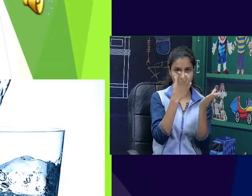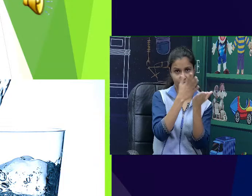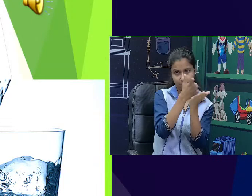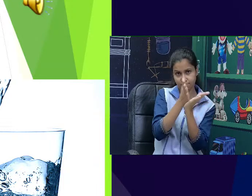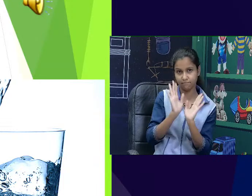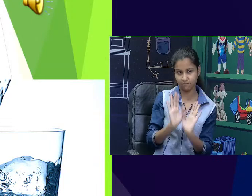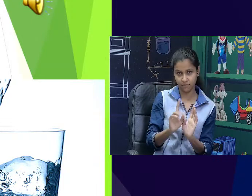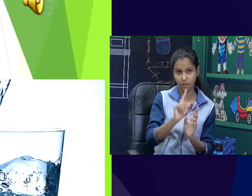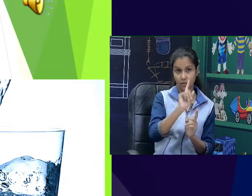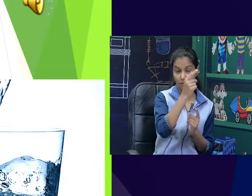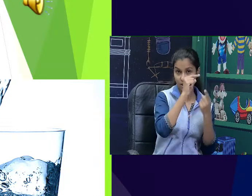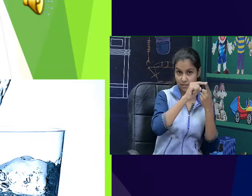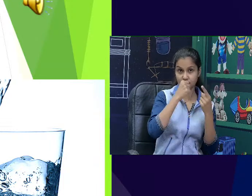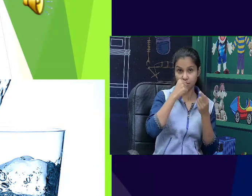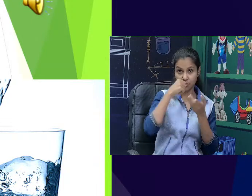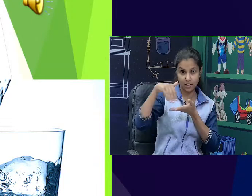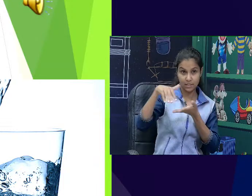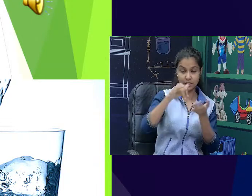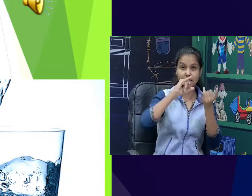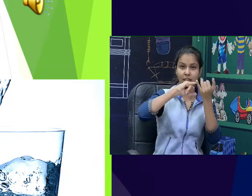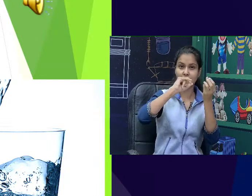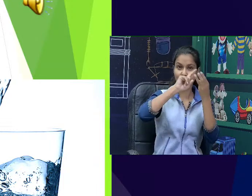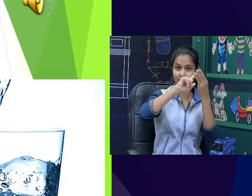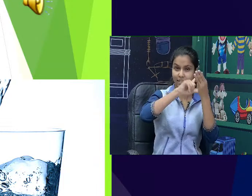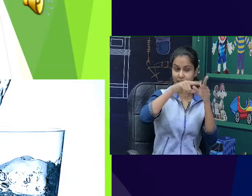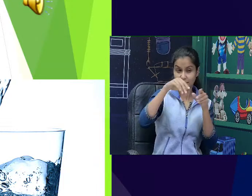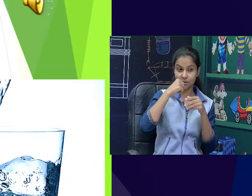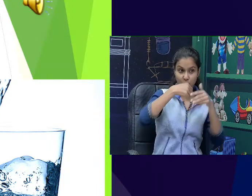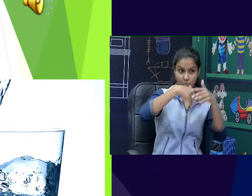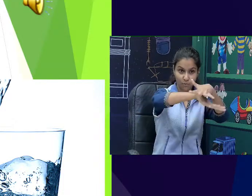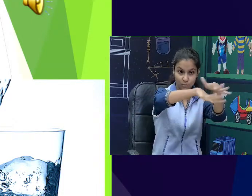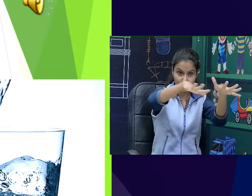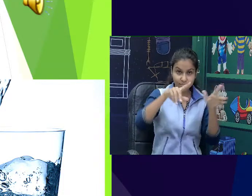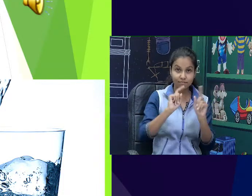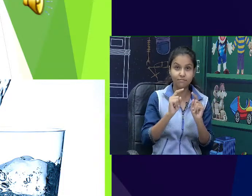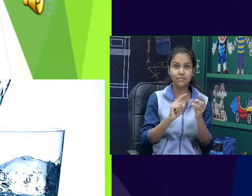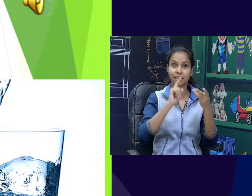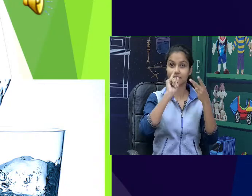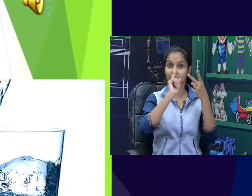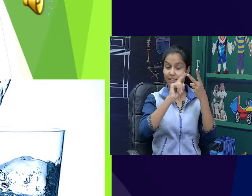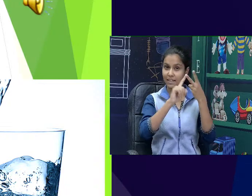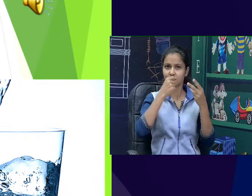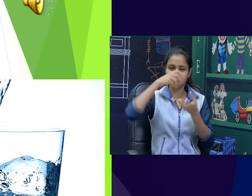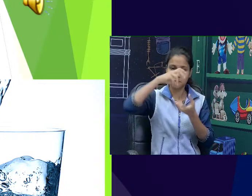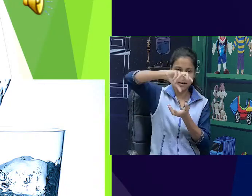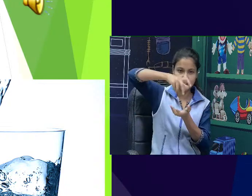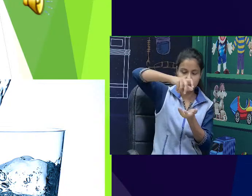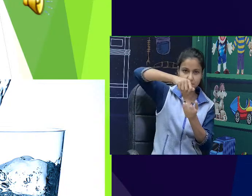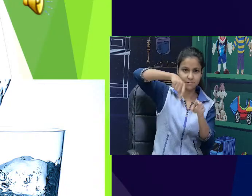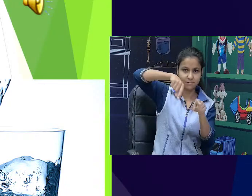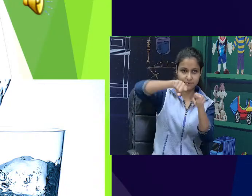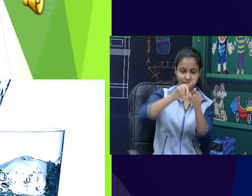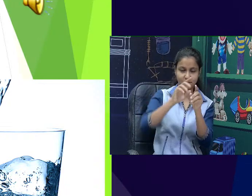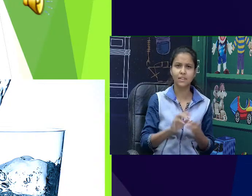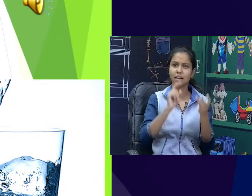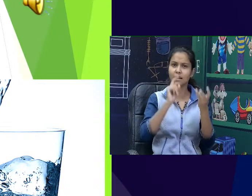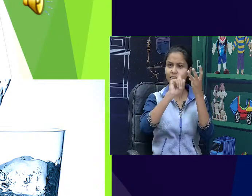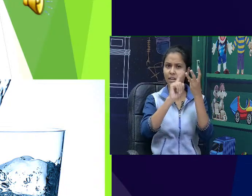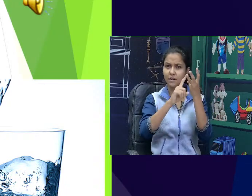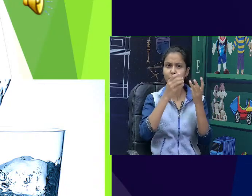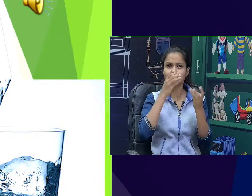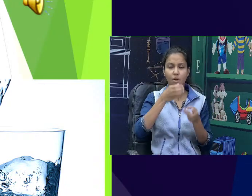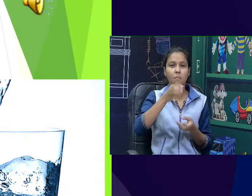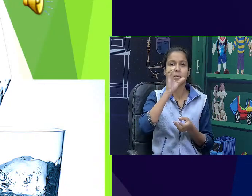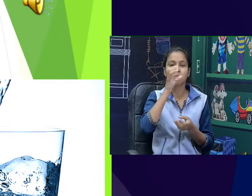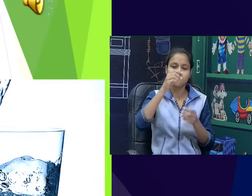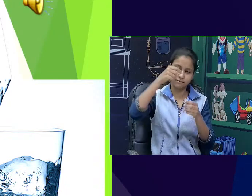shapes. Firstly, there is a sea. In the second one, water is flowing out of the tap. Second, the water is being filled in the